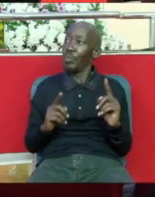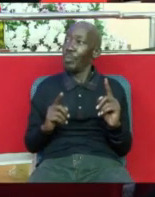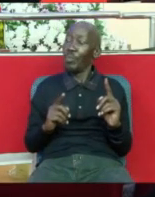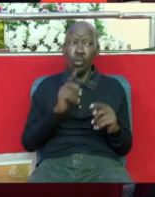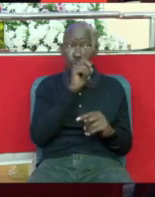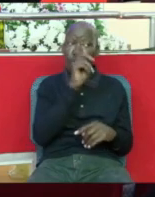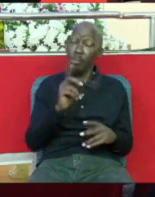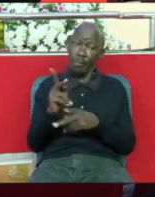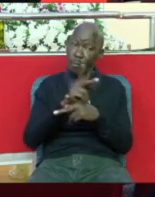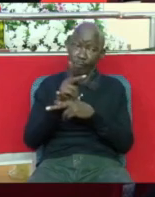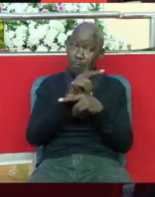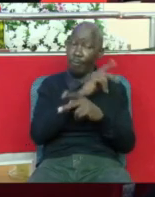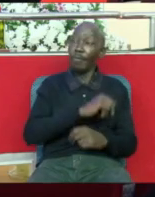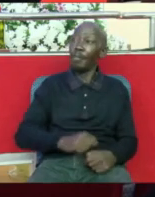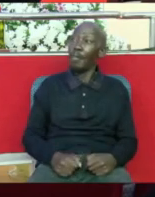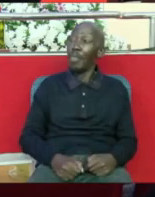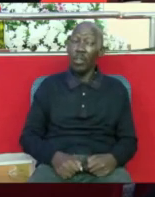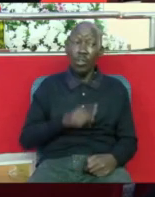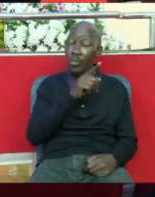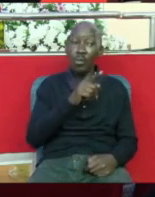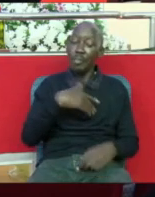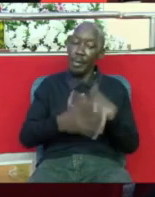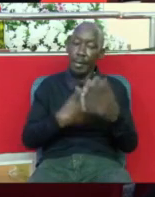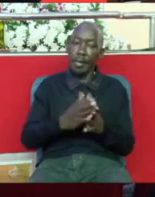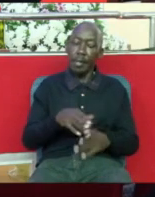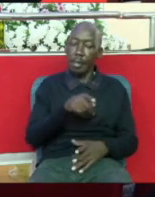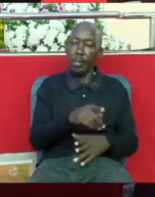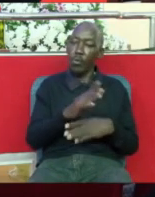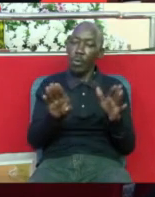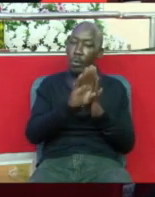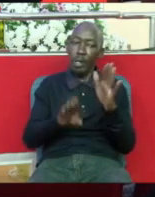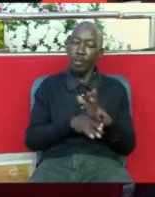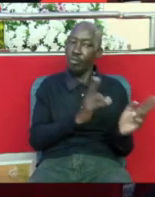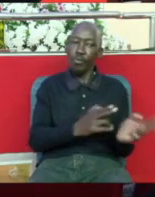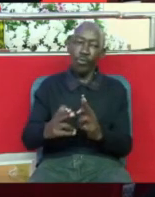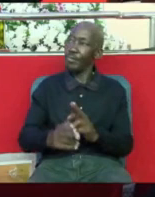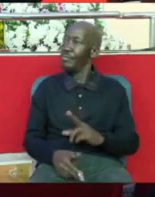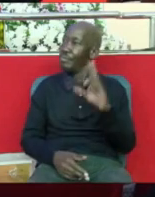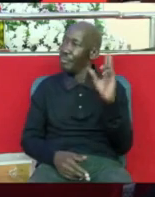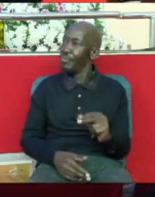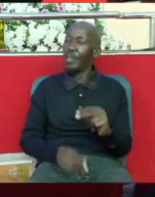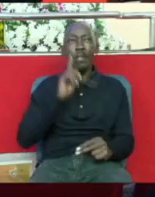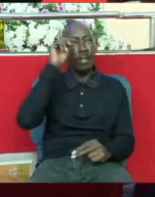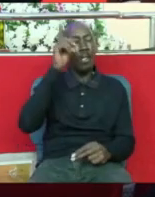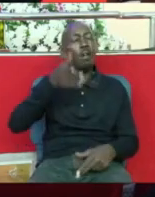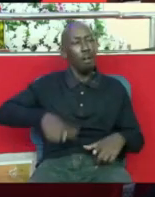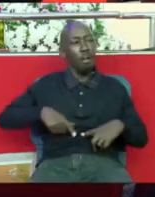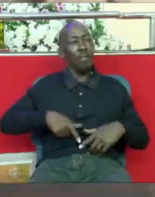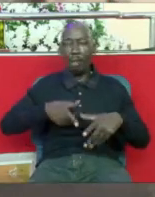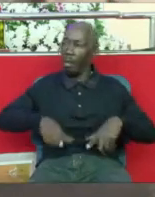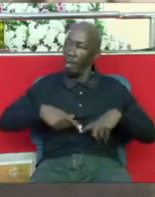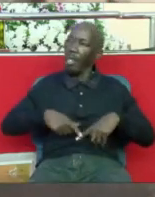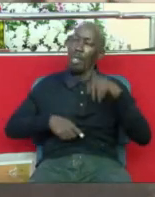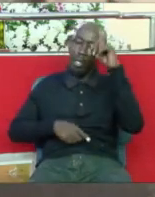out. Wapendwa tutahadhari. Let's not carry the word of God casually. Tusilichukulie neno la Bwana vivyo. He is a living God. Ni Mungu aliye hai. And he